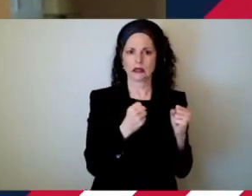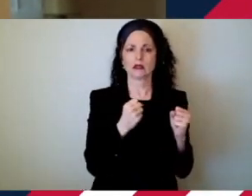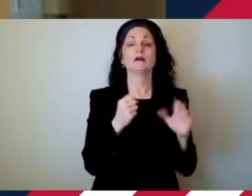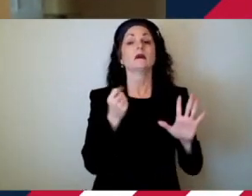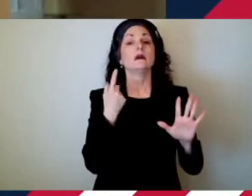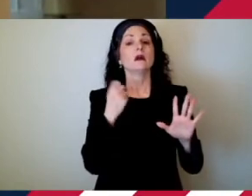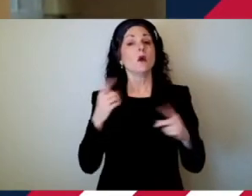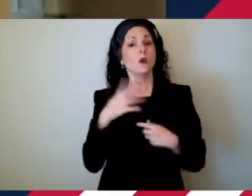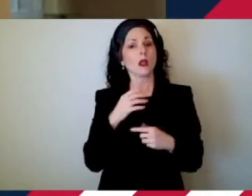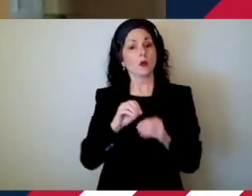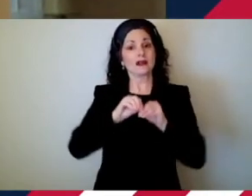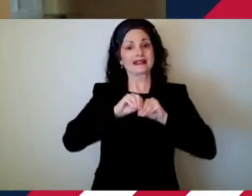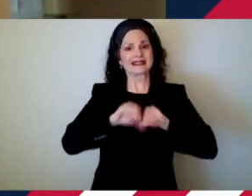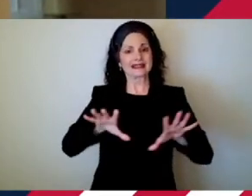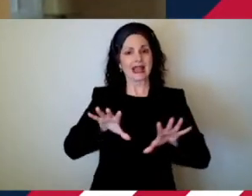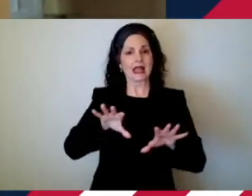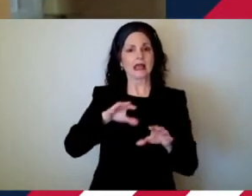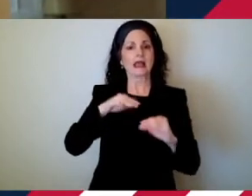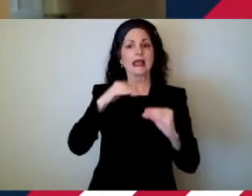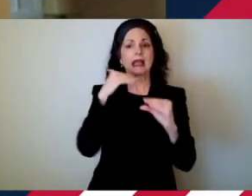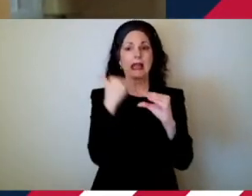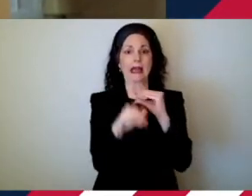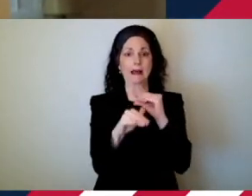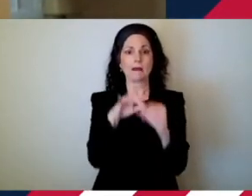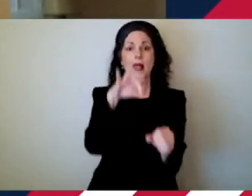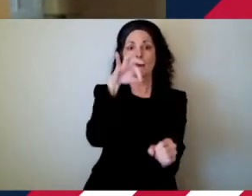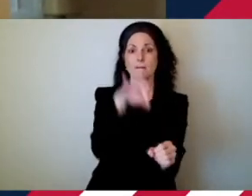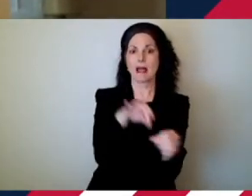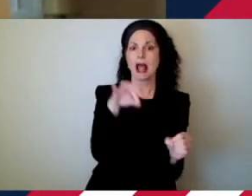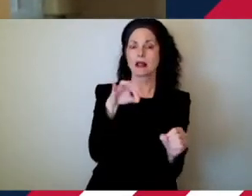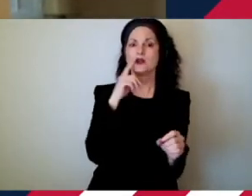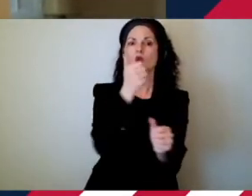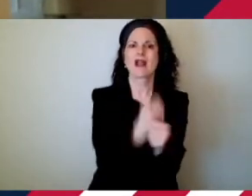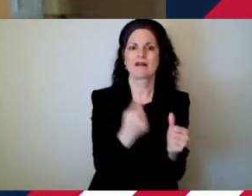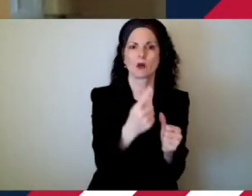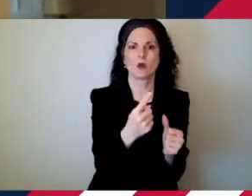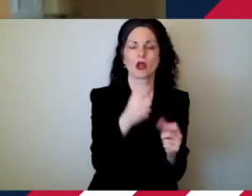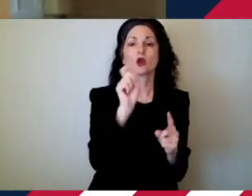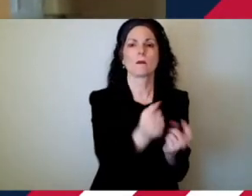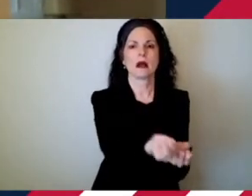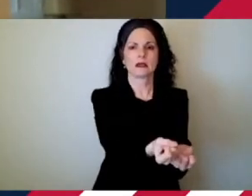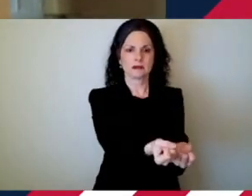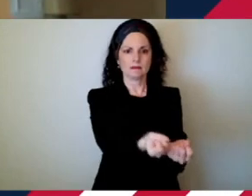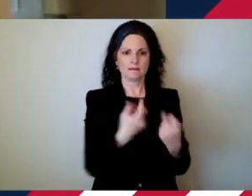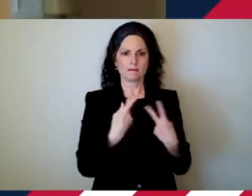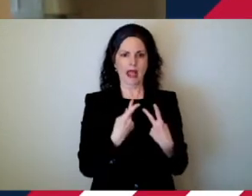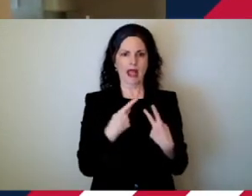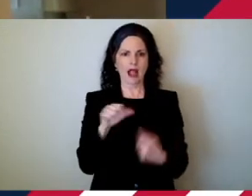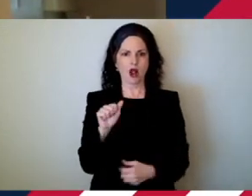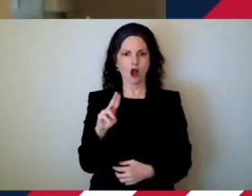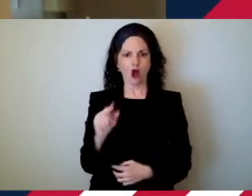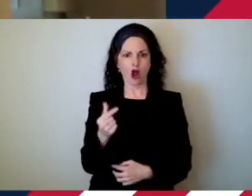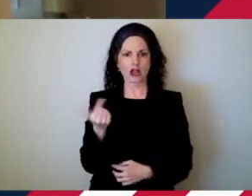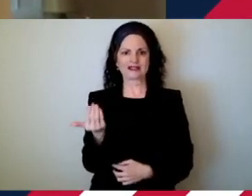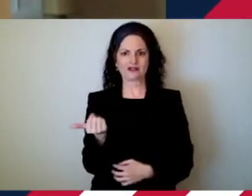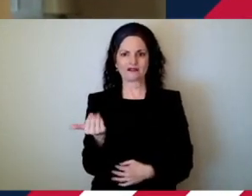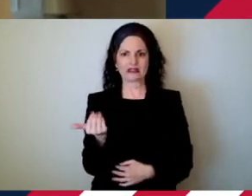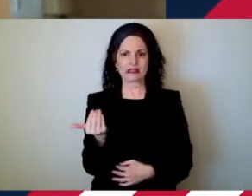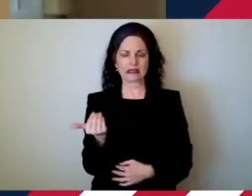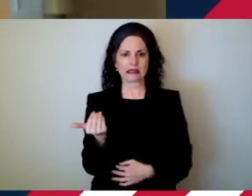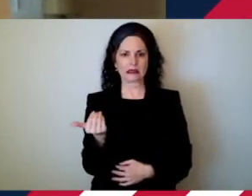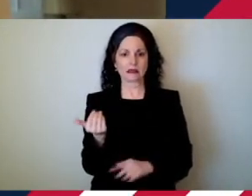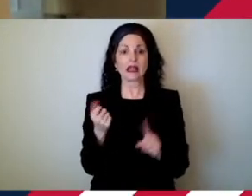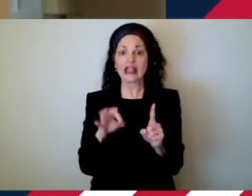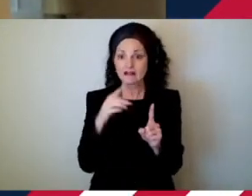October 3rd to be returned by August 15th. For those who need it, mail or telephonic balloting will